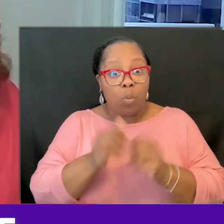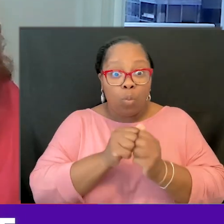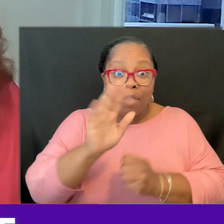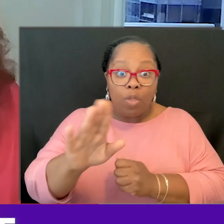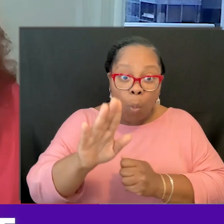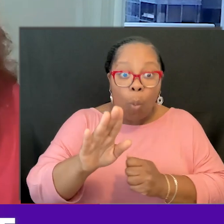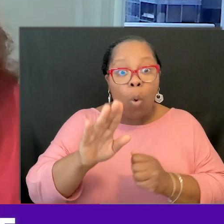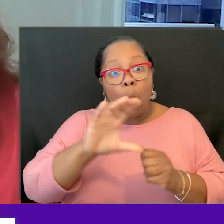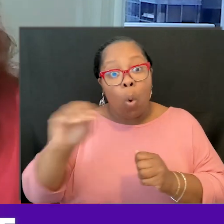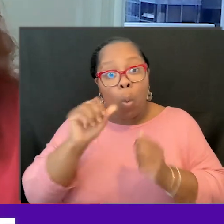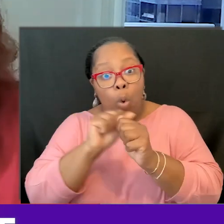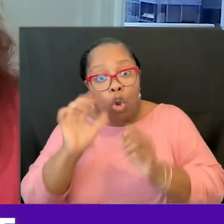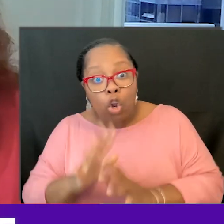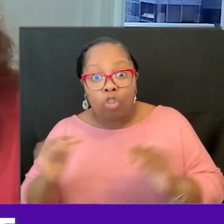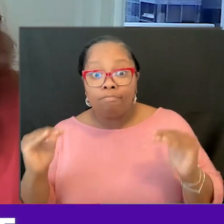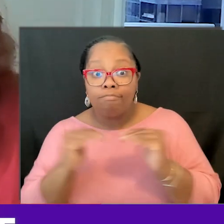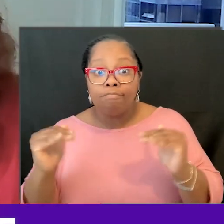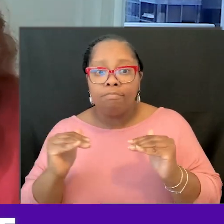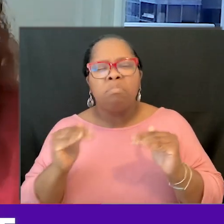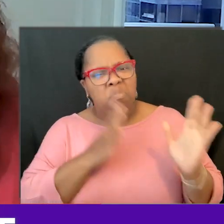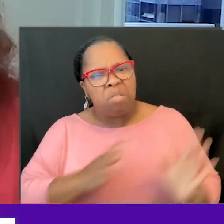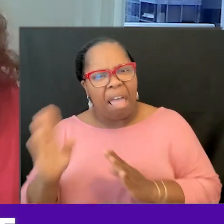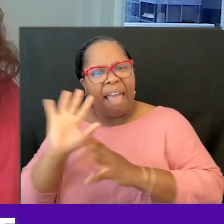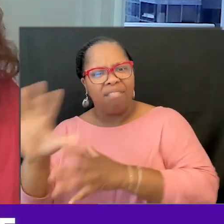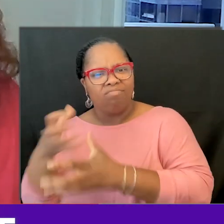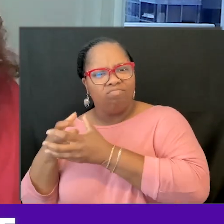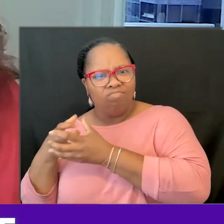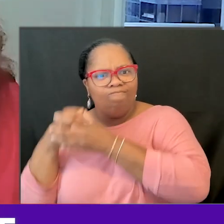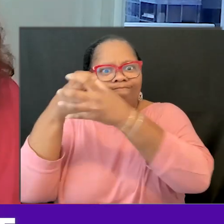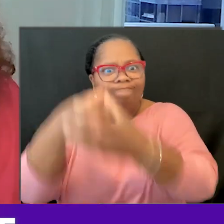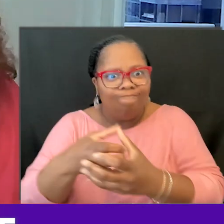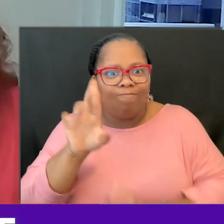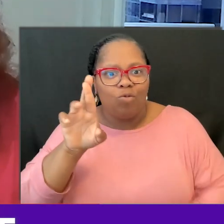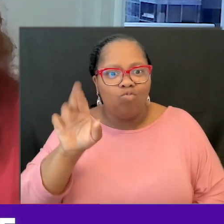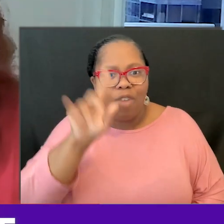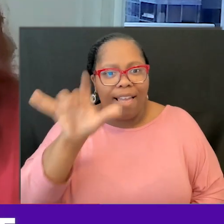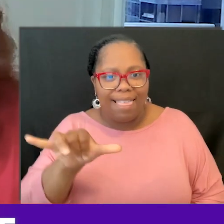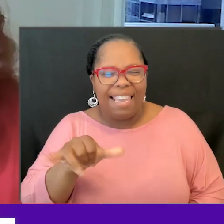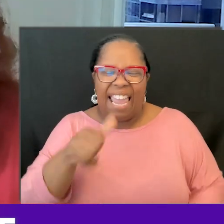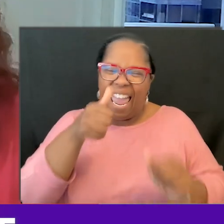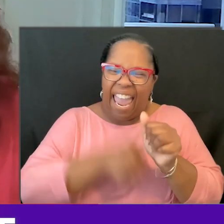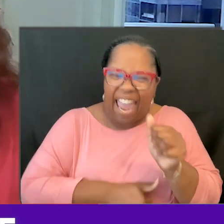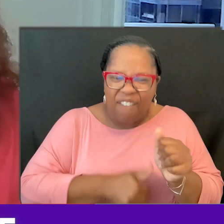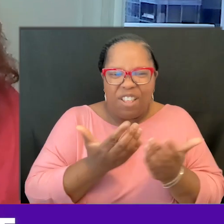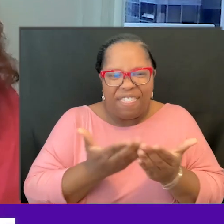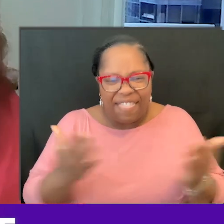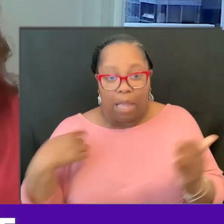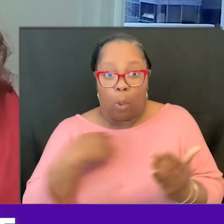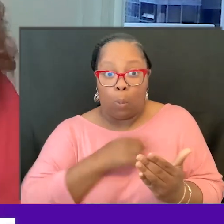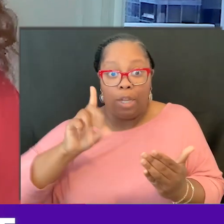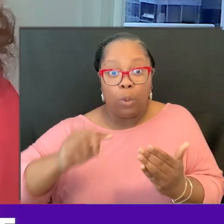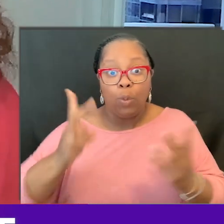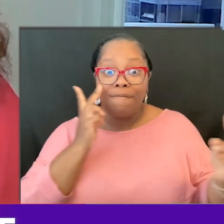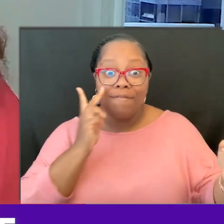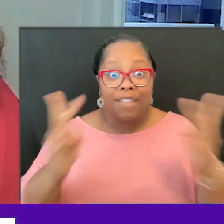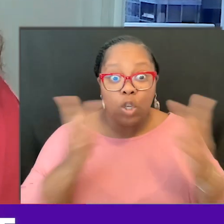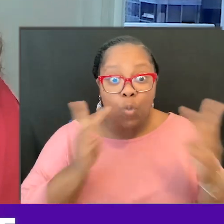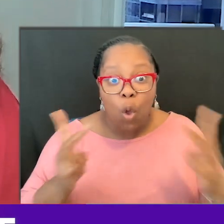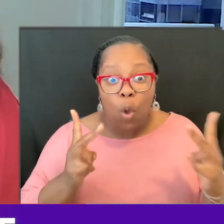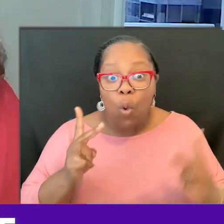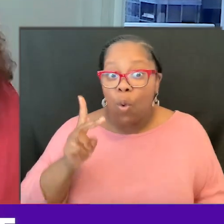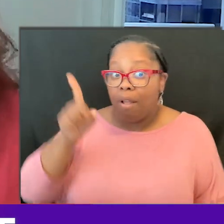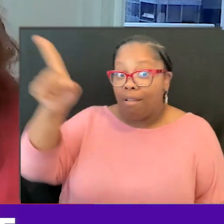rallies. Every visual LAUSD gets of our